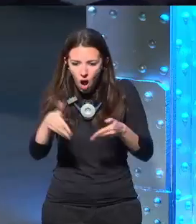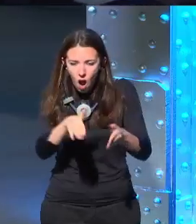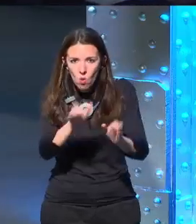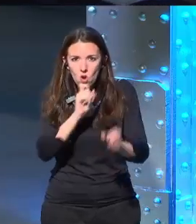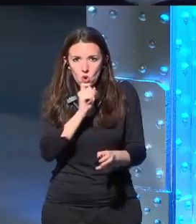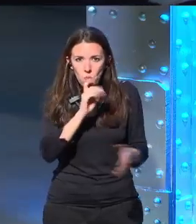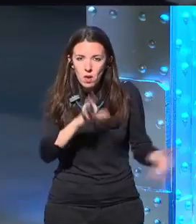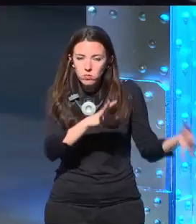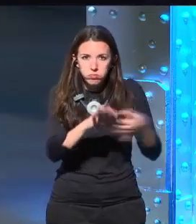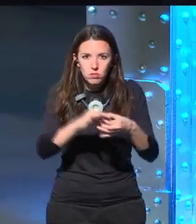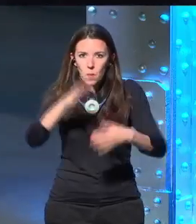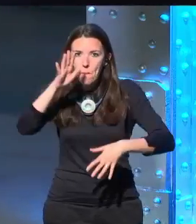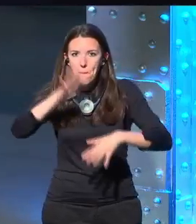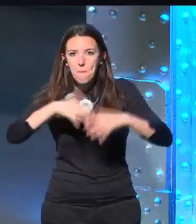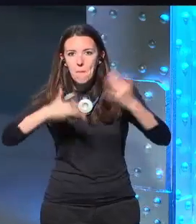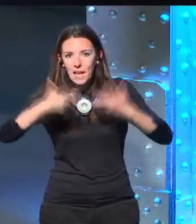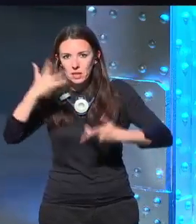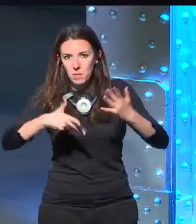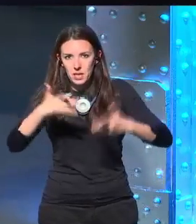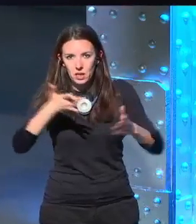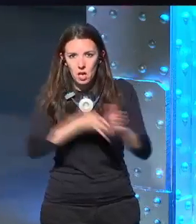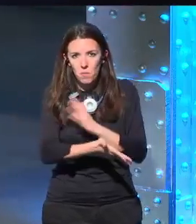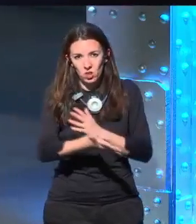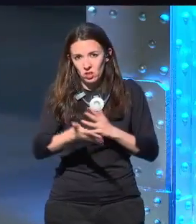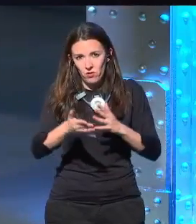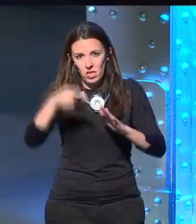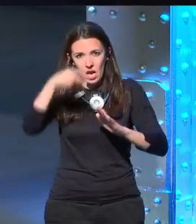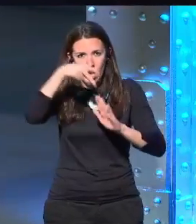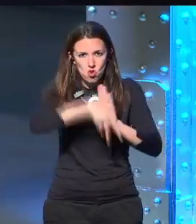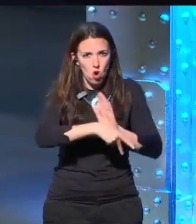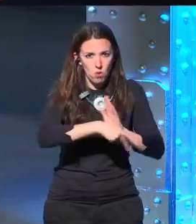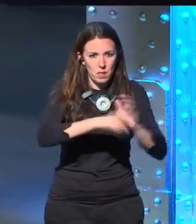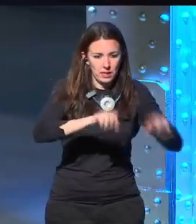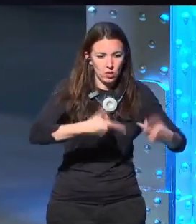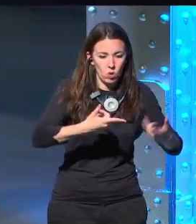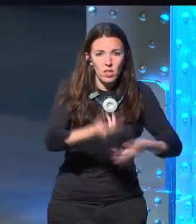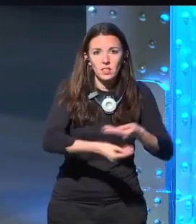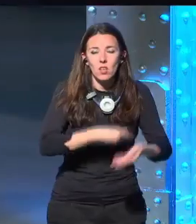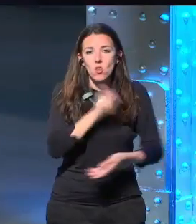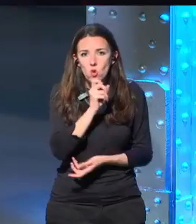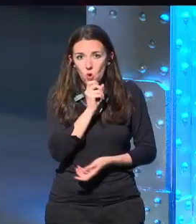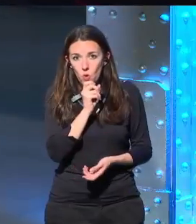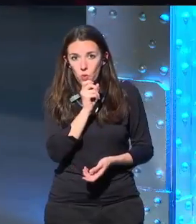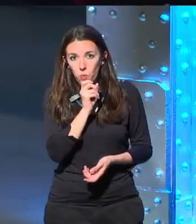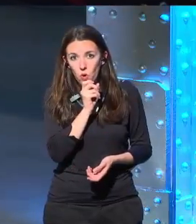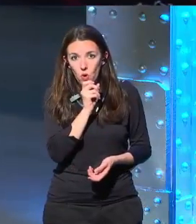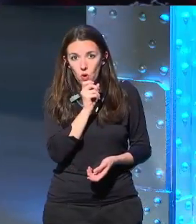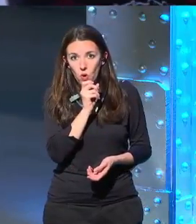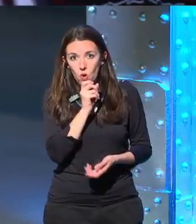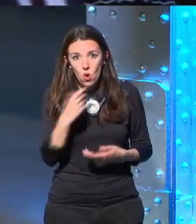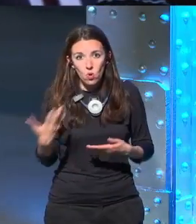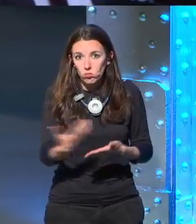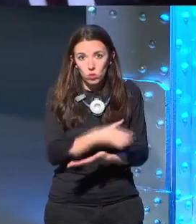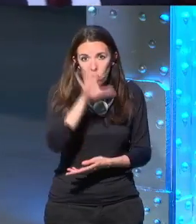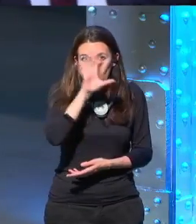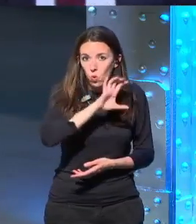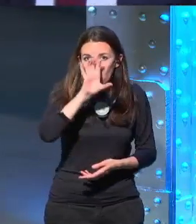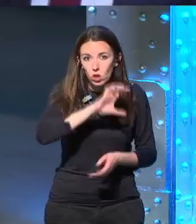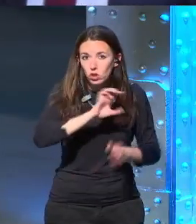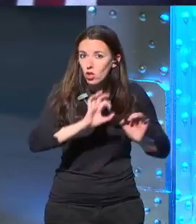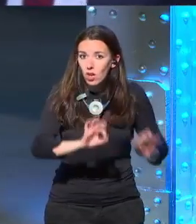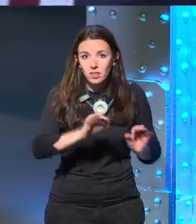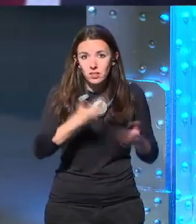patterns of nature. And the way to feel the patterns of nature is to be curious about everything. Always curious.